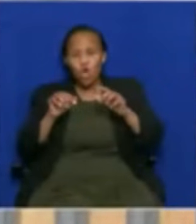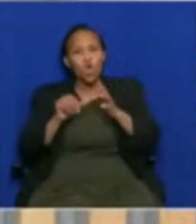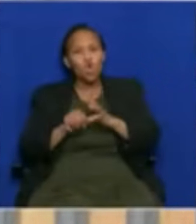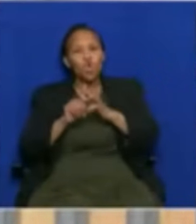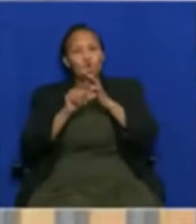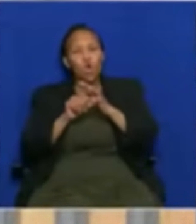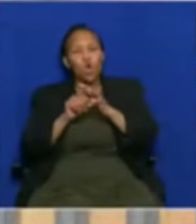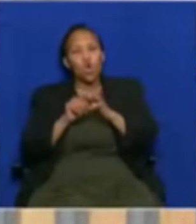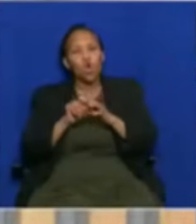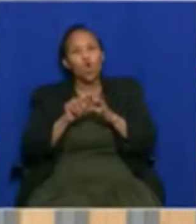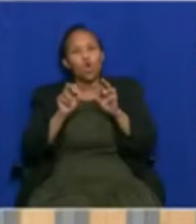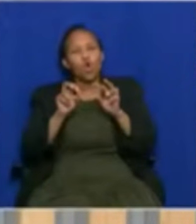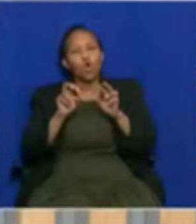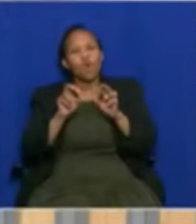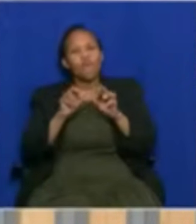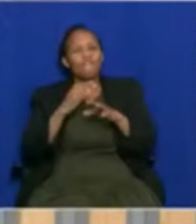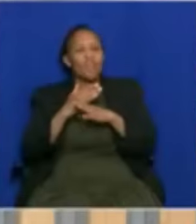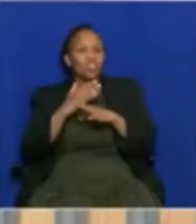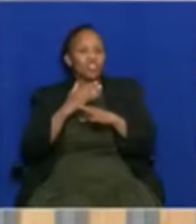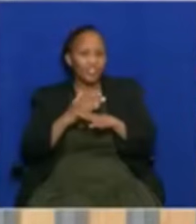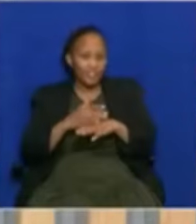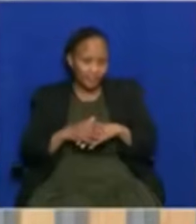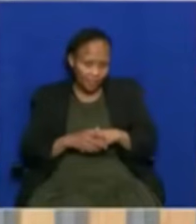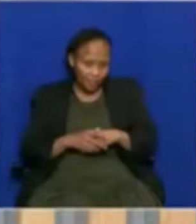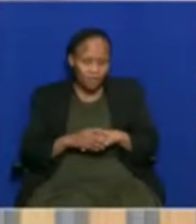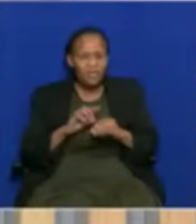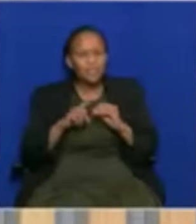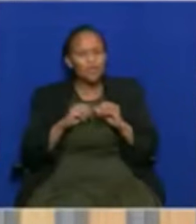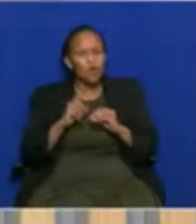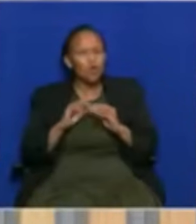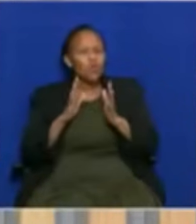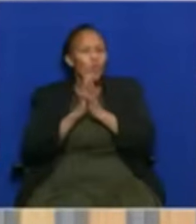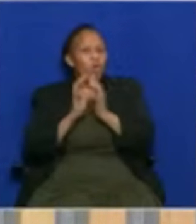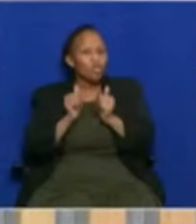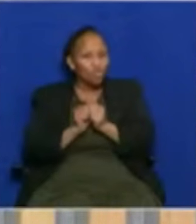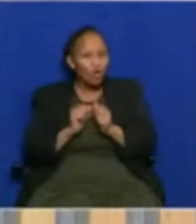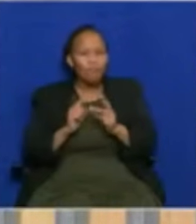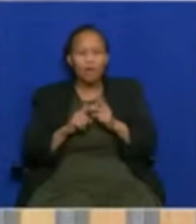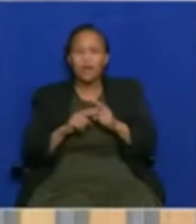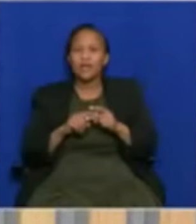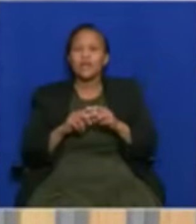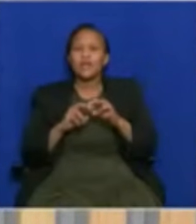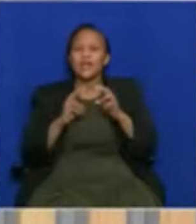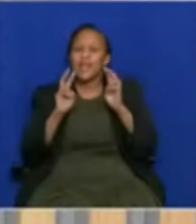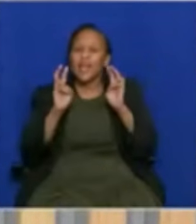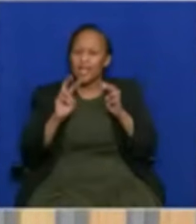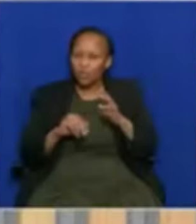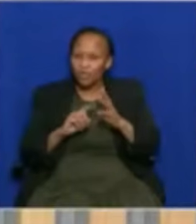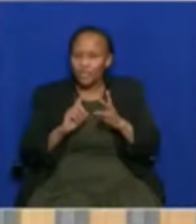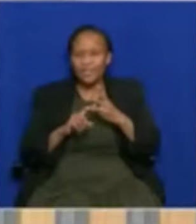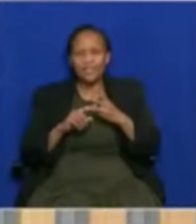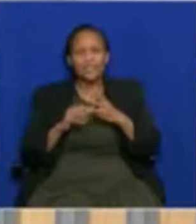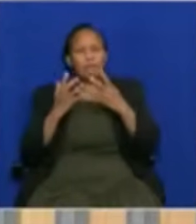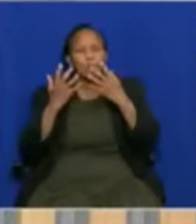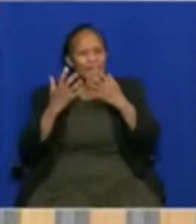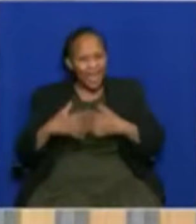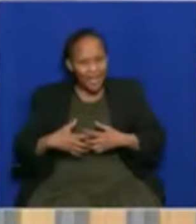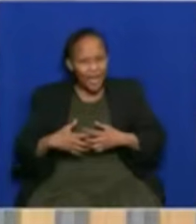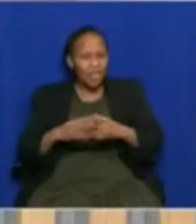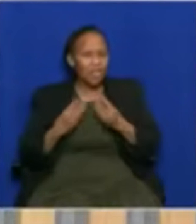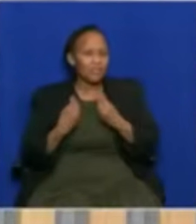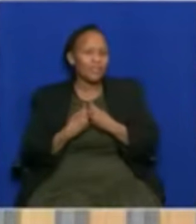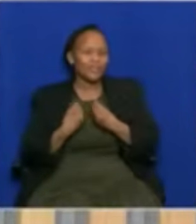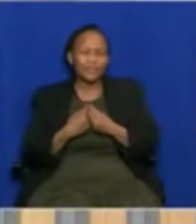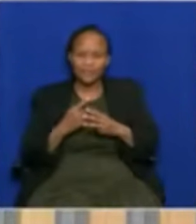And it's all about workshops, it's all about electronics, it's all about mechanical stuff. So that's where the megatronics